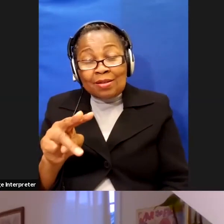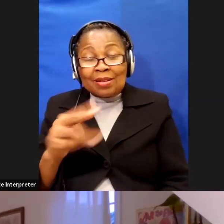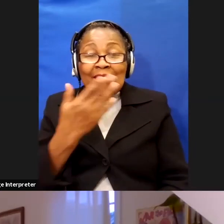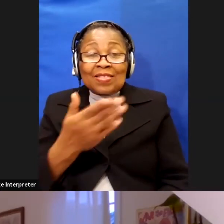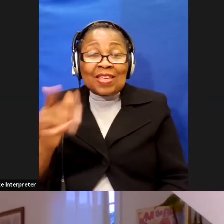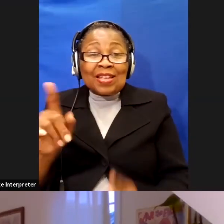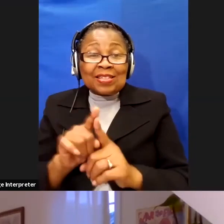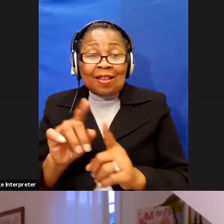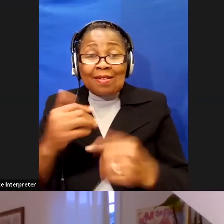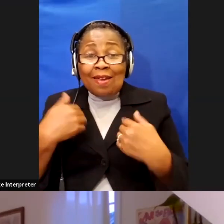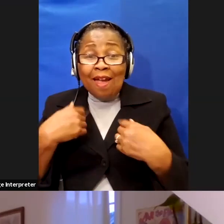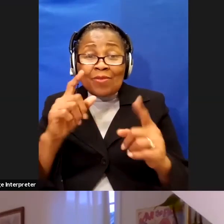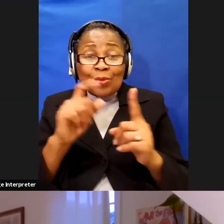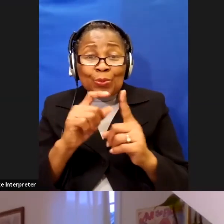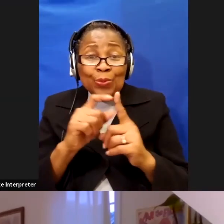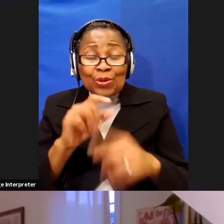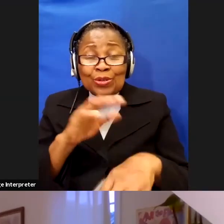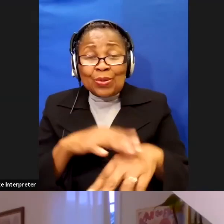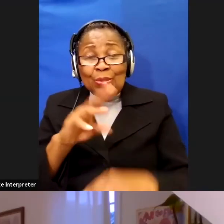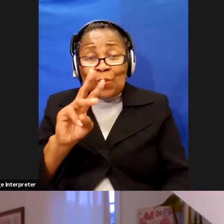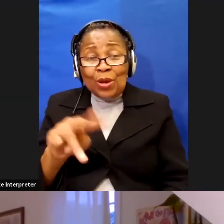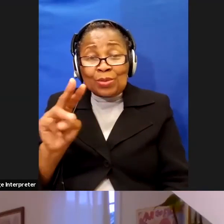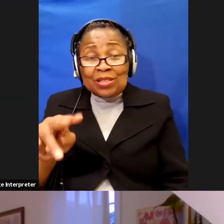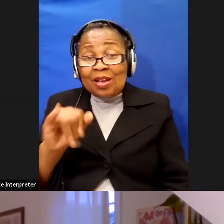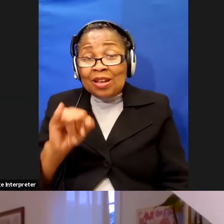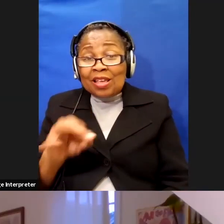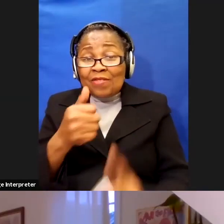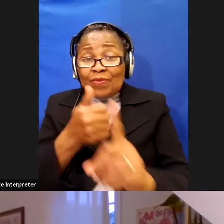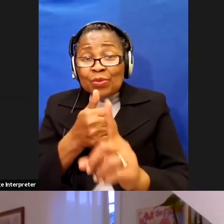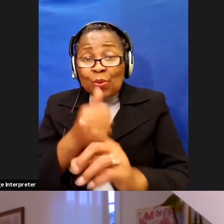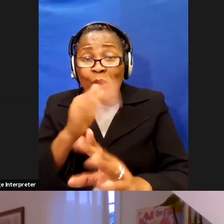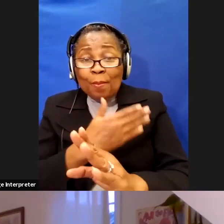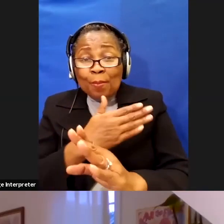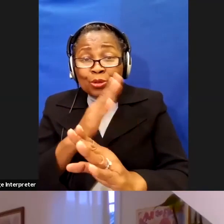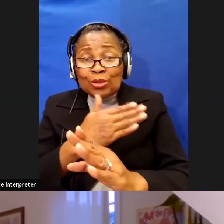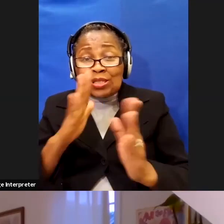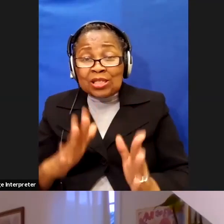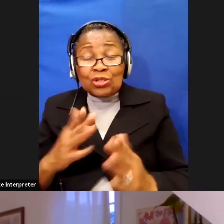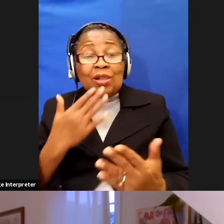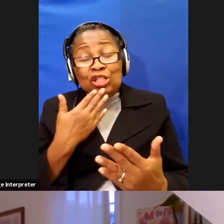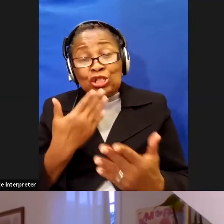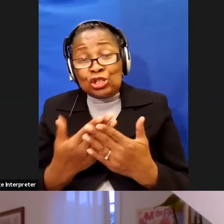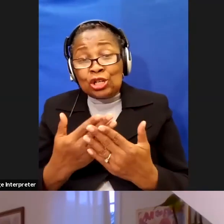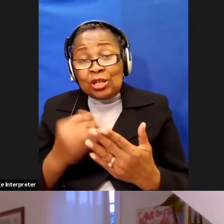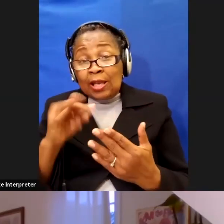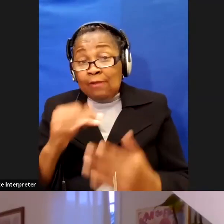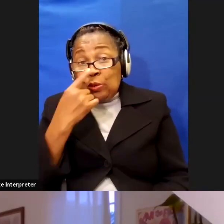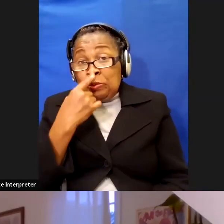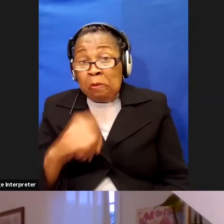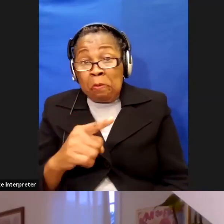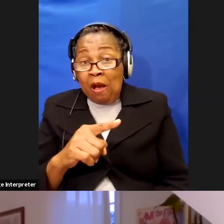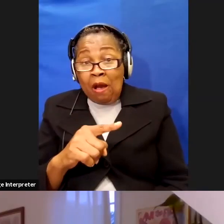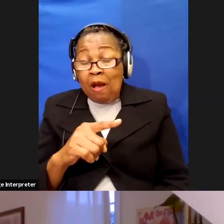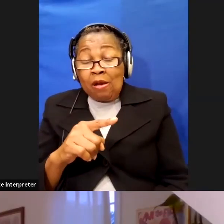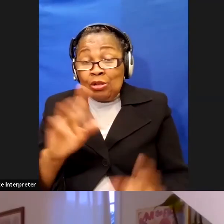having lyrics on a website, if you are a musician, is a really good thing if you're okay with putting your lyrics on there.